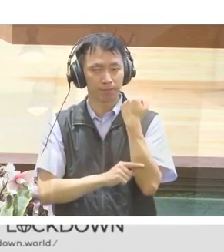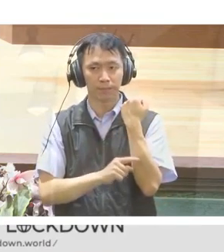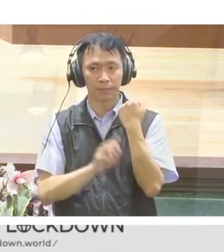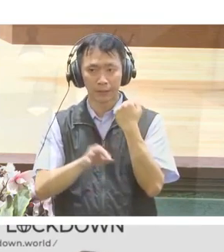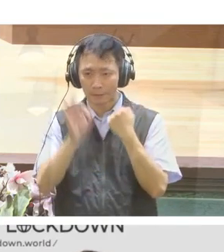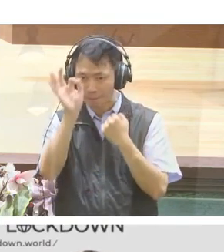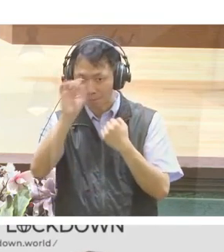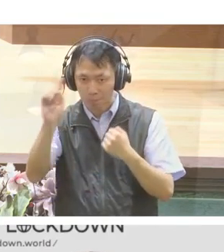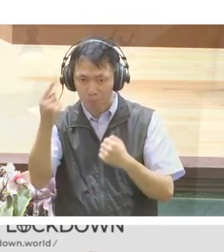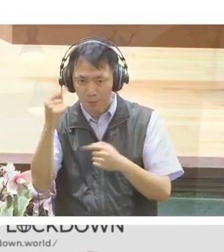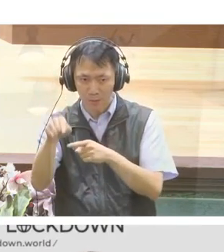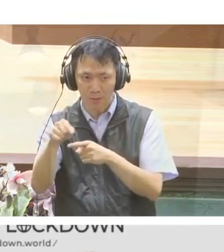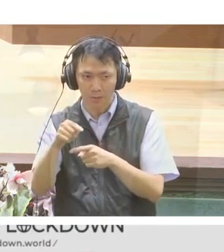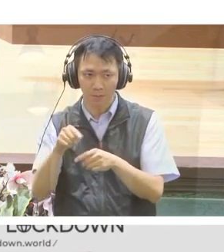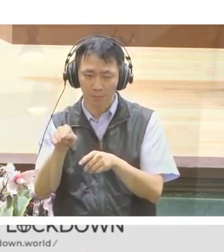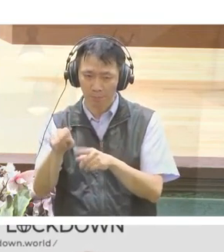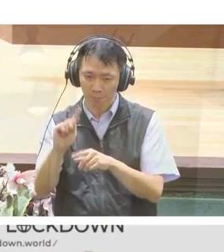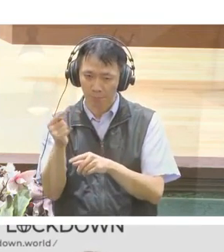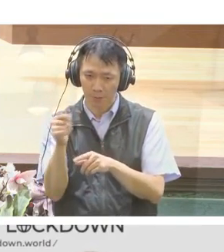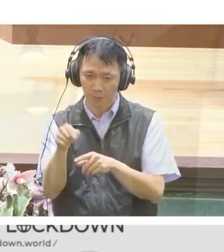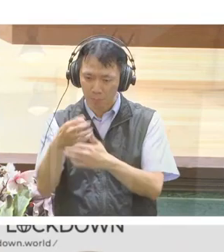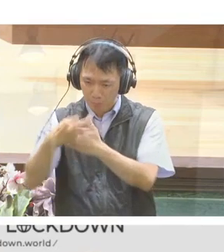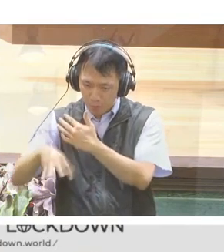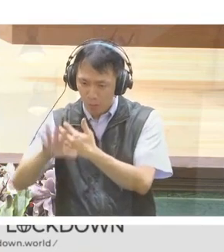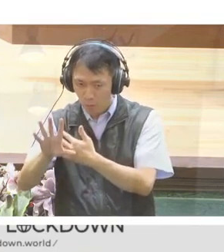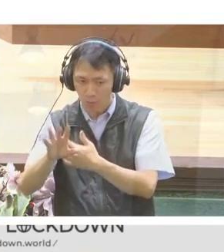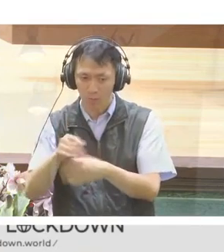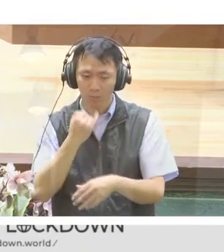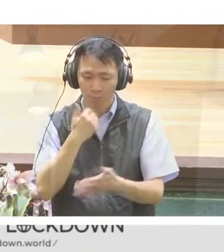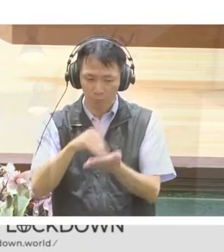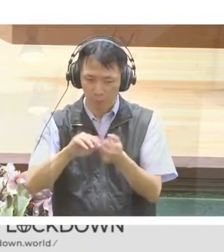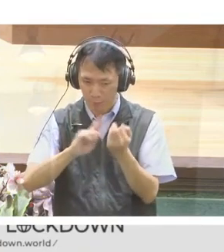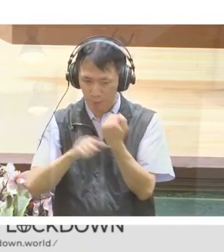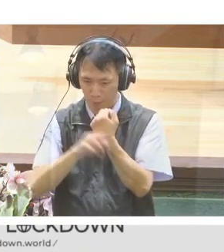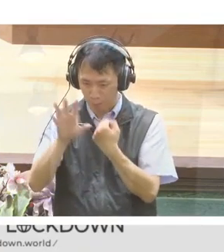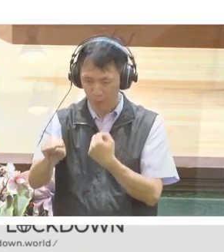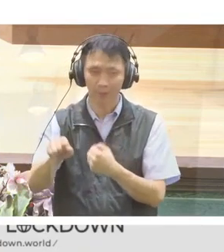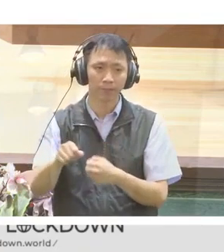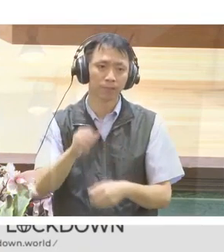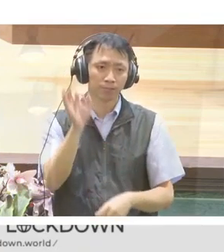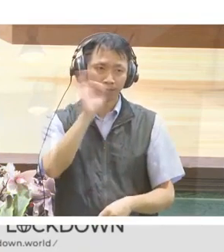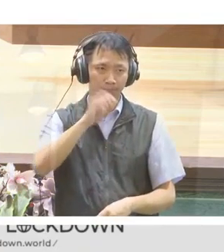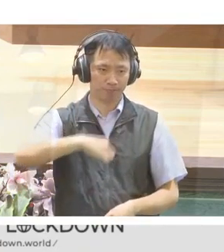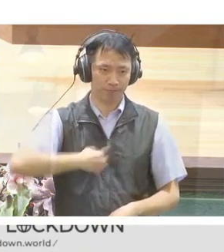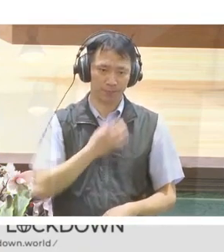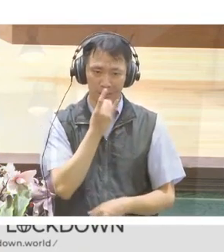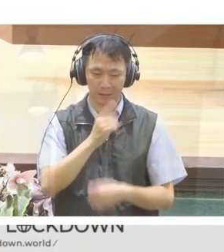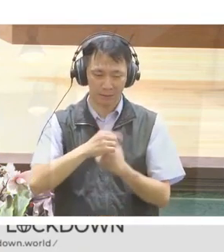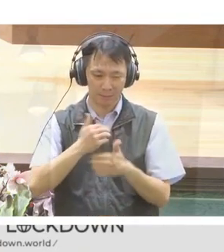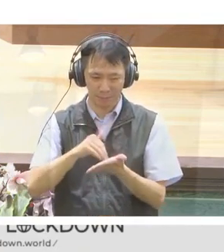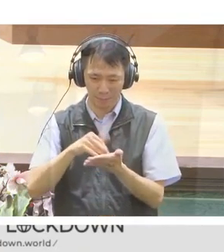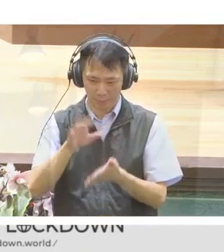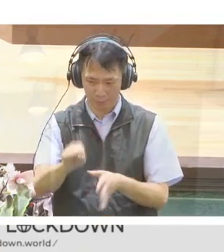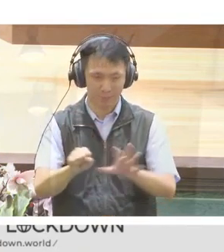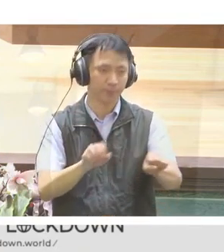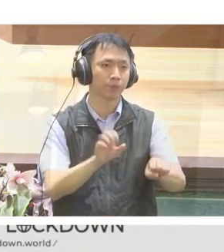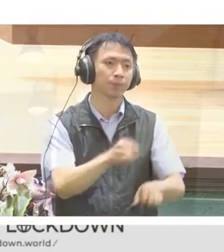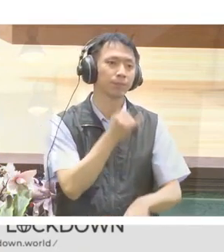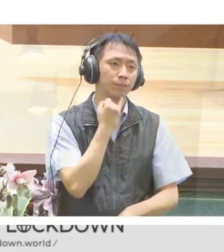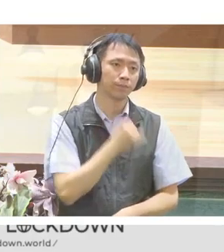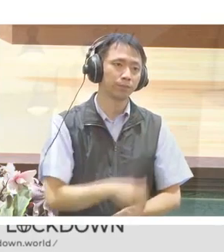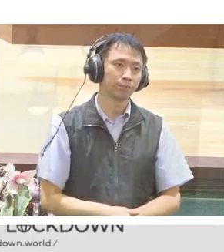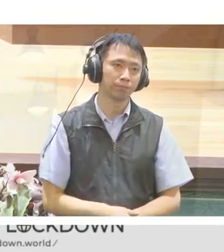then needing to enter all that data, we're going to be using natural language processing to help us do this. But really, we want to automate that. So